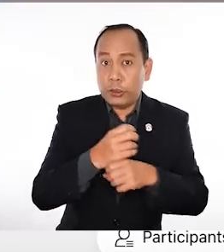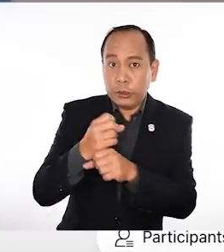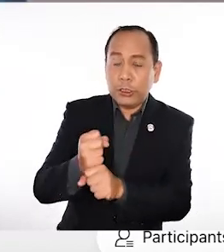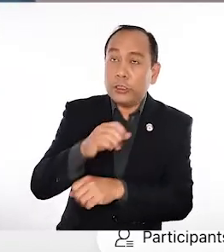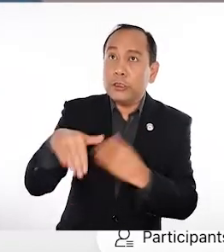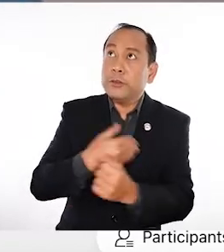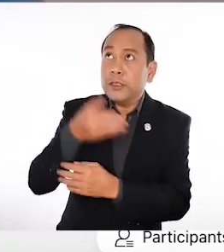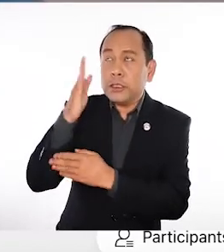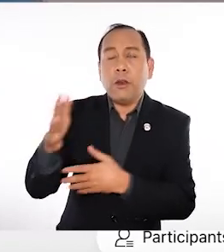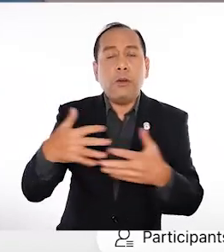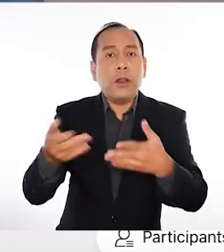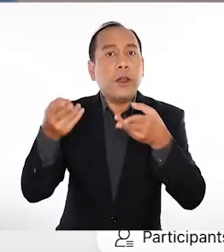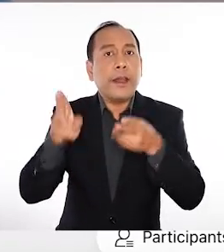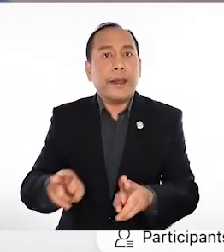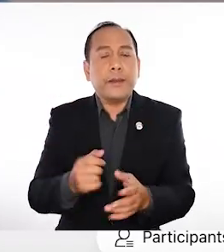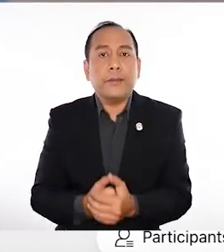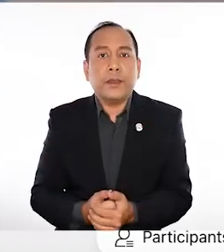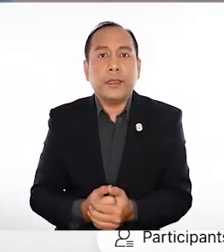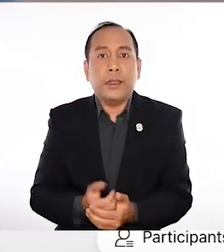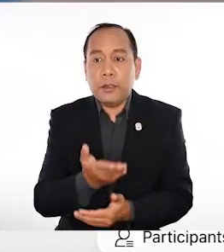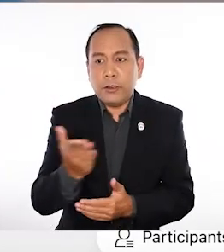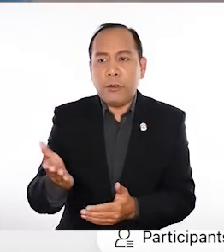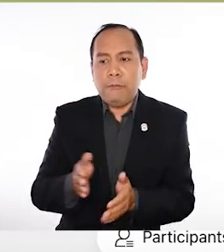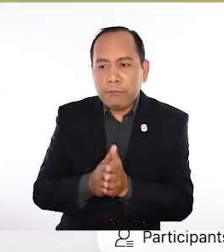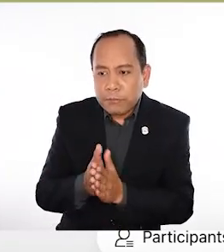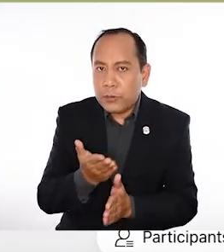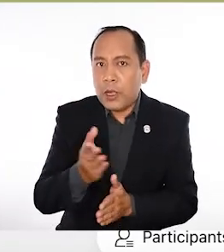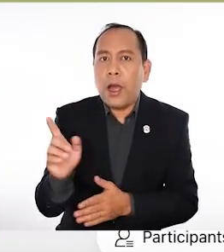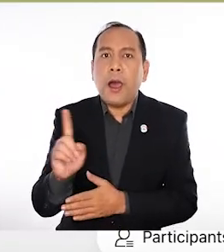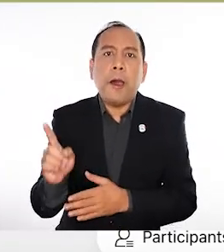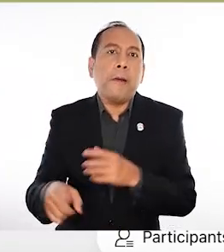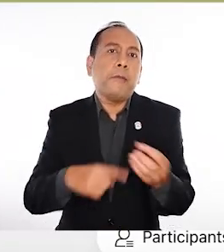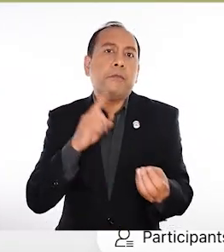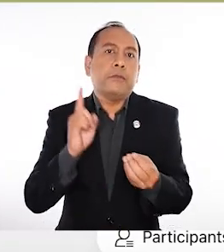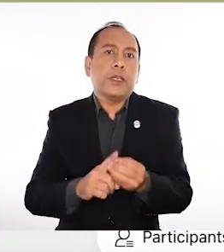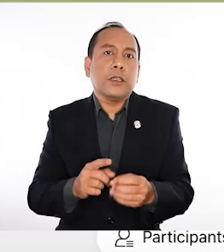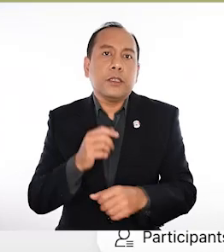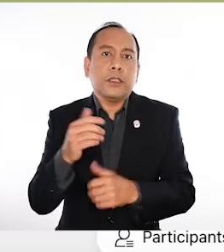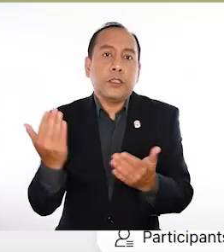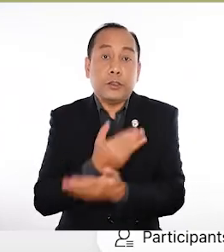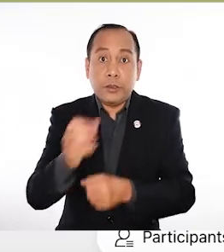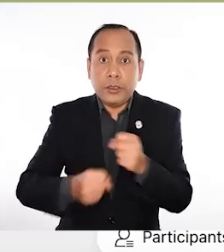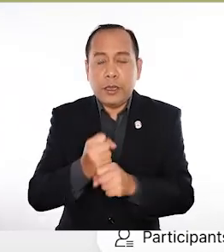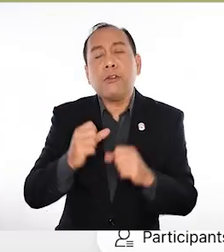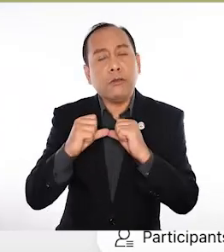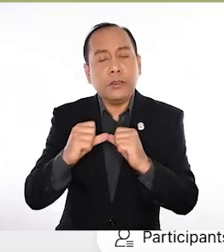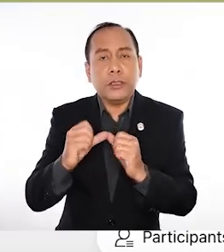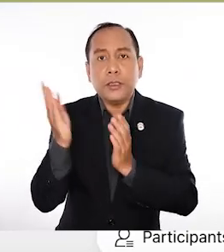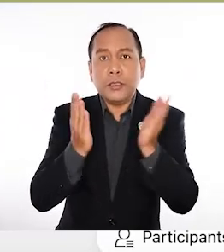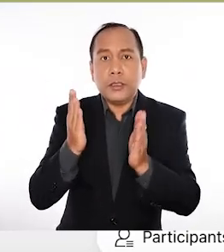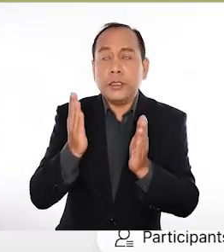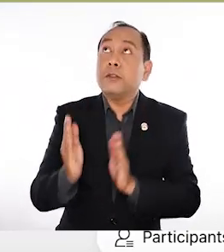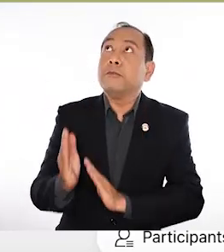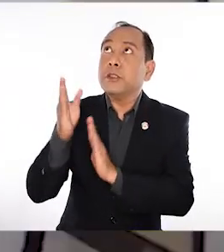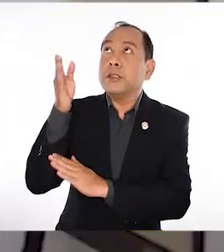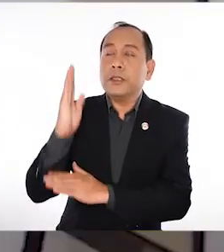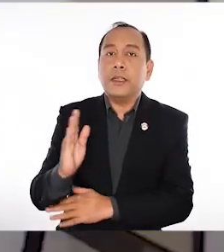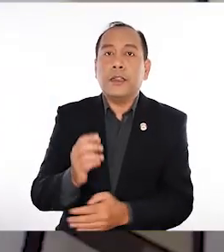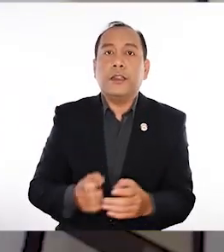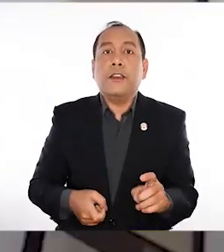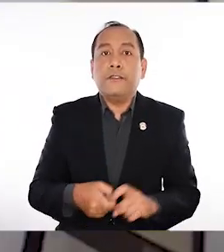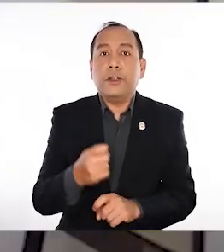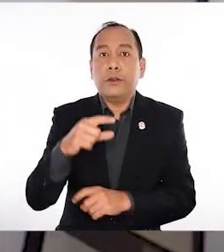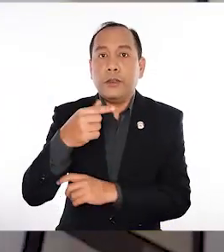mighty God no matter what happens. They are optimistic about the new year and will continue in their services before our Almighty God.